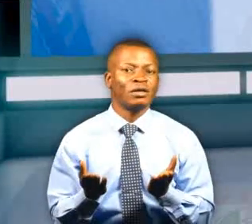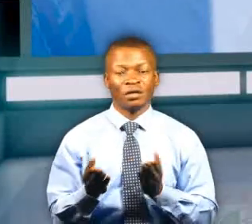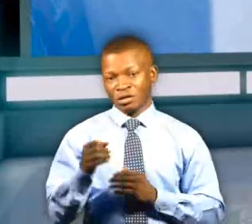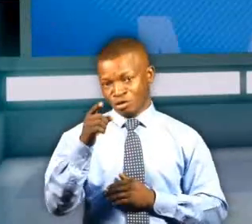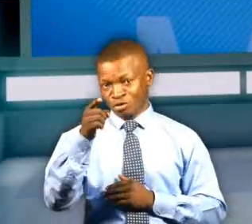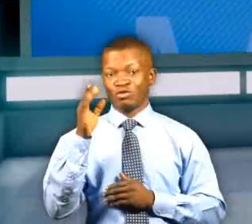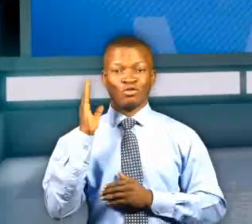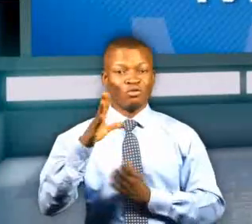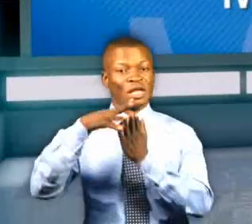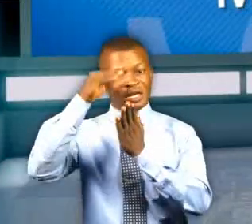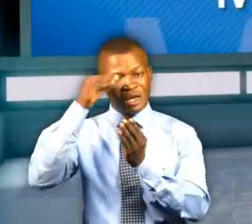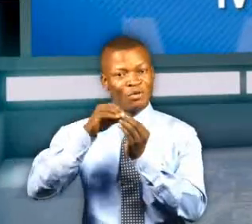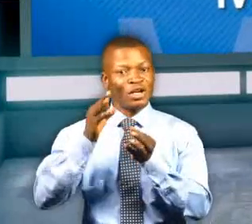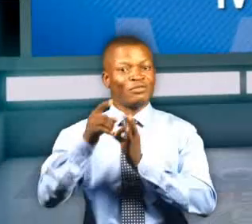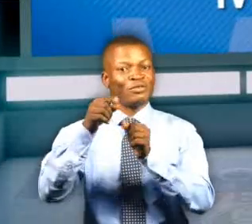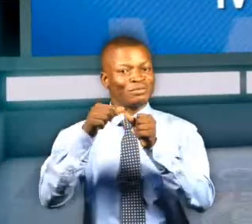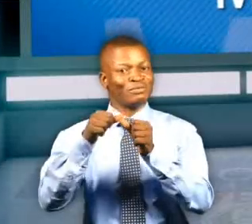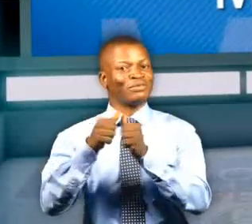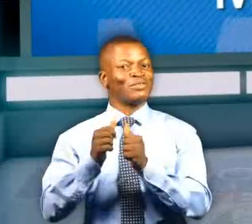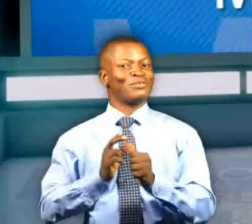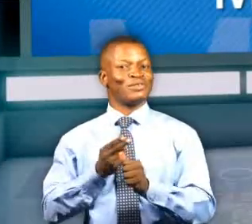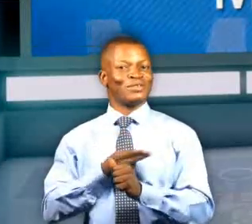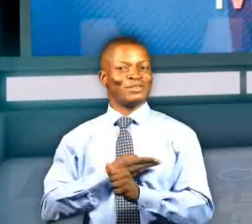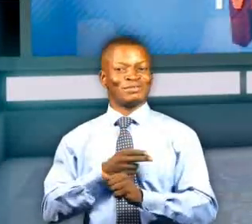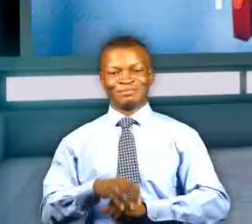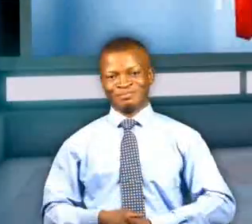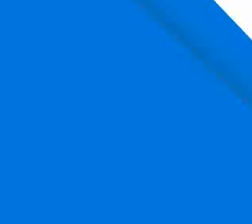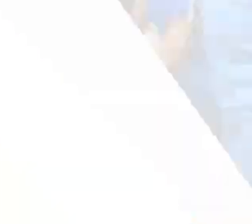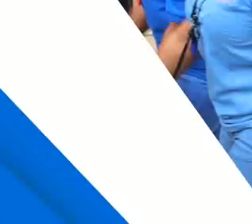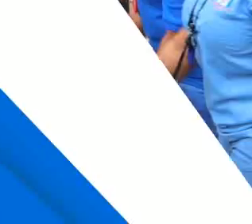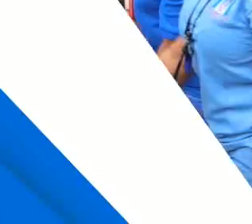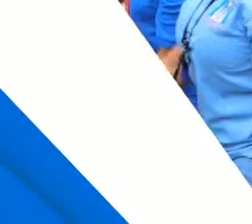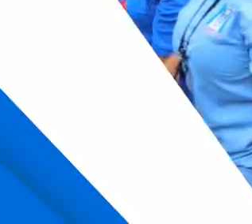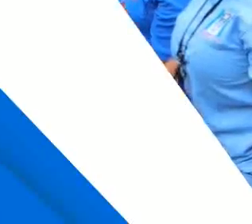Well, you'll get to learn more if you stay with NAPTIP On The Move.